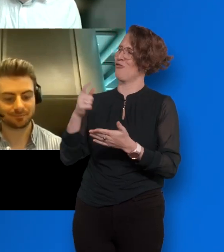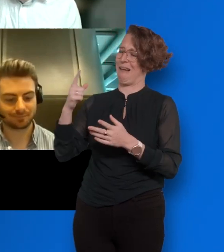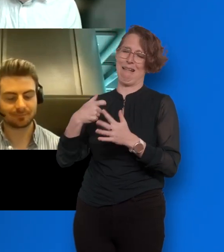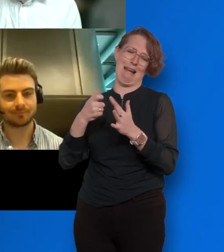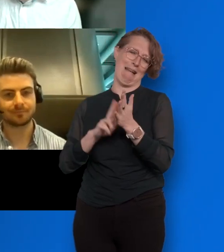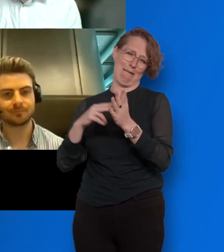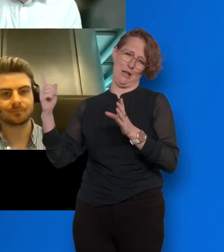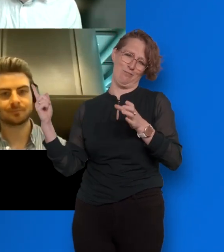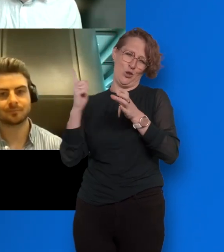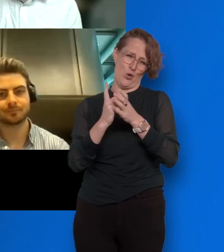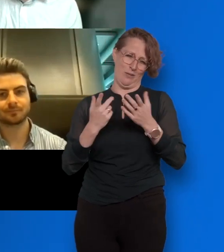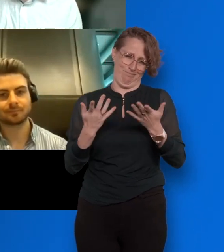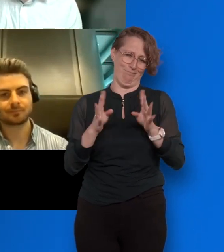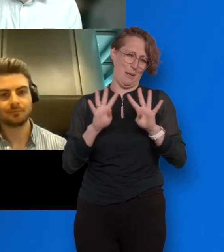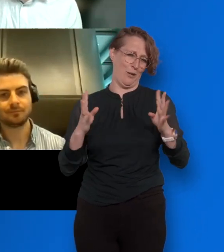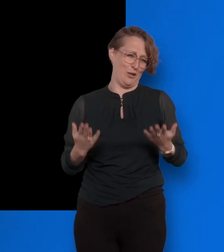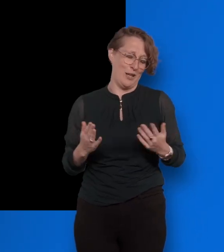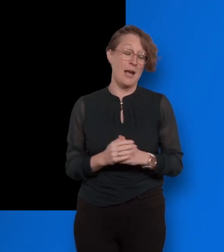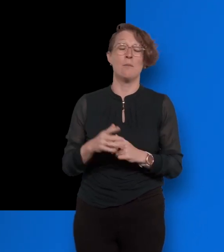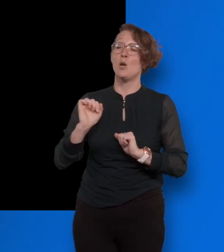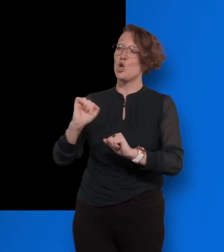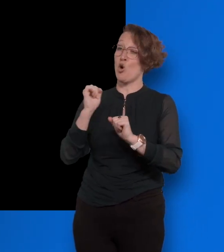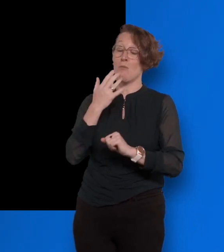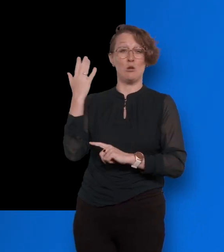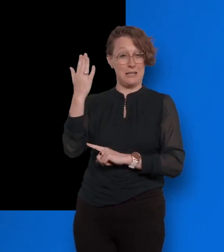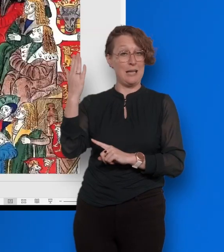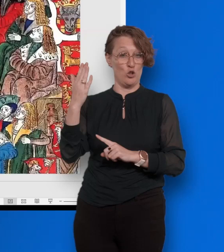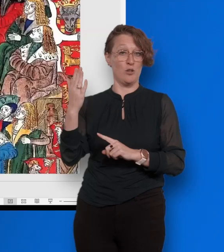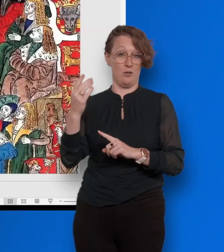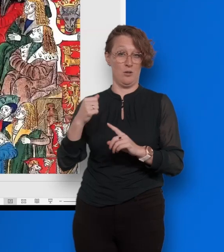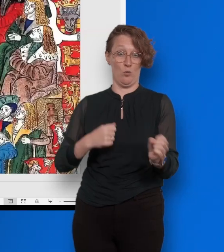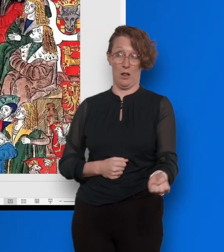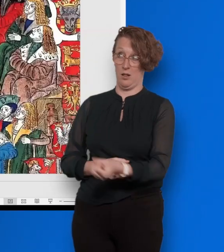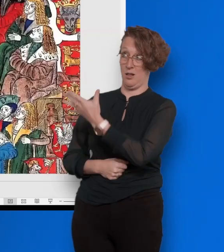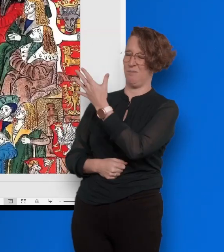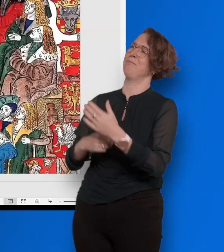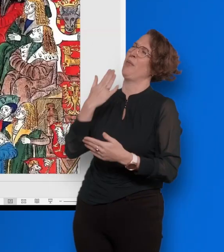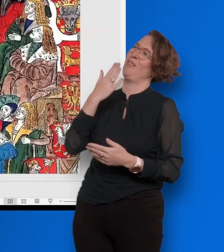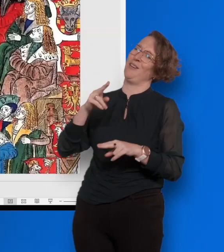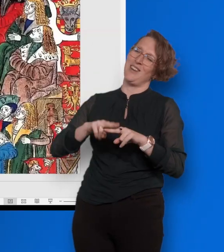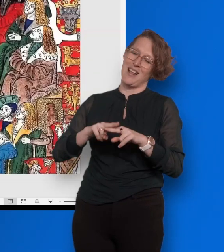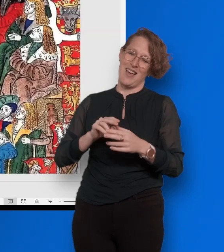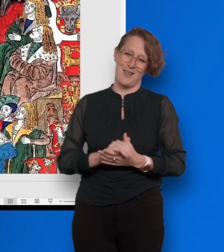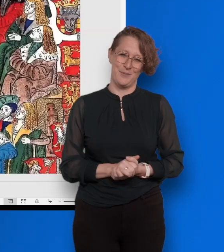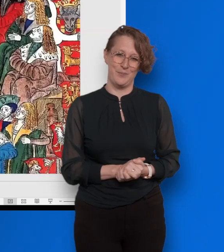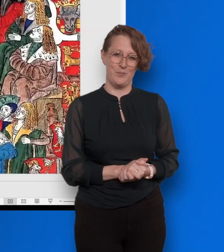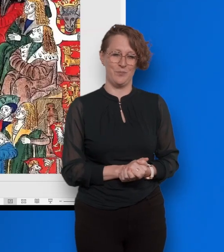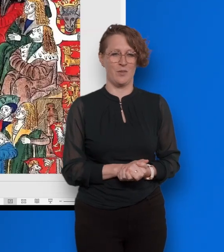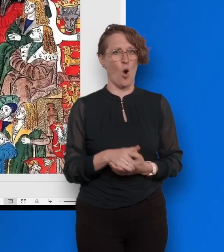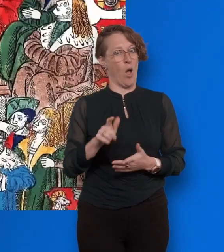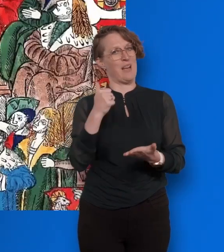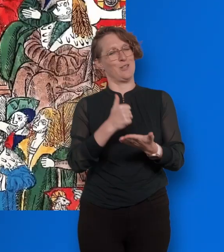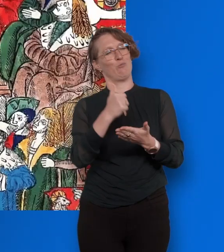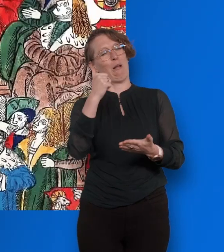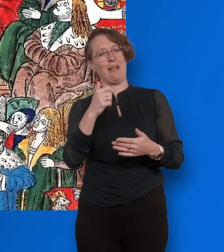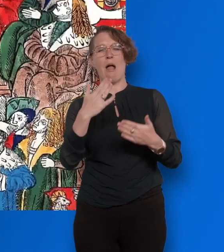Ken. And your presentation will be shared now. Thanks, Vanilla. That's brilliant. Thanks